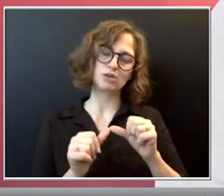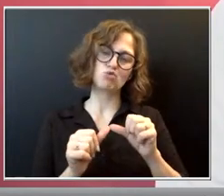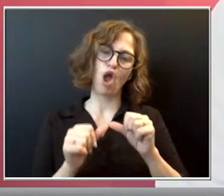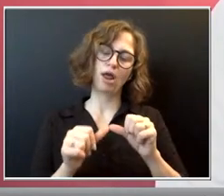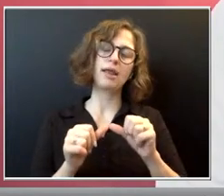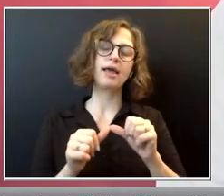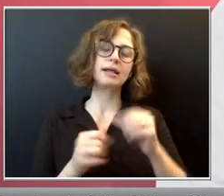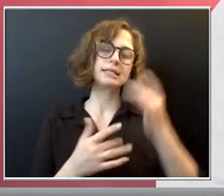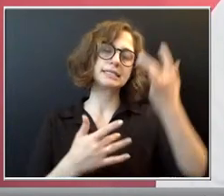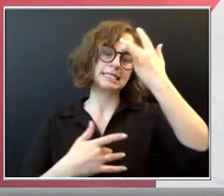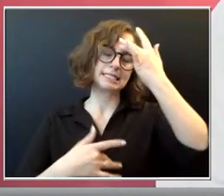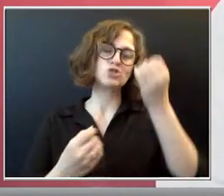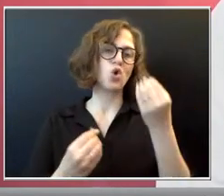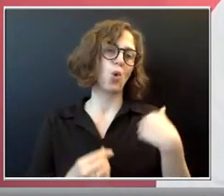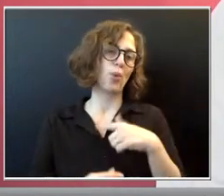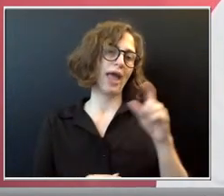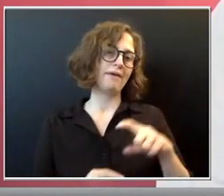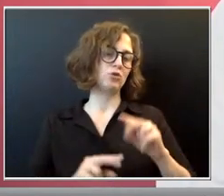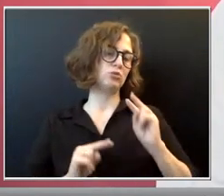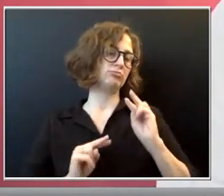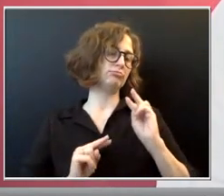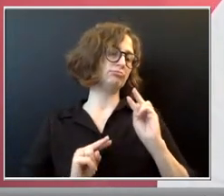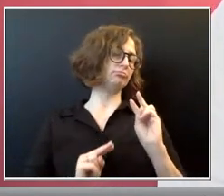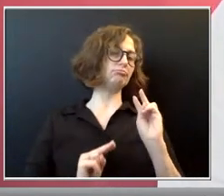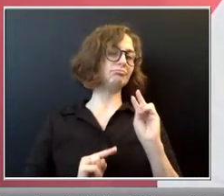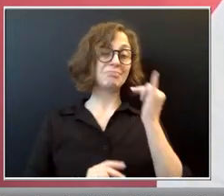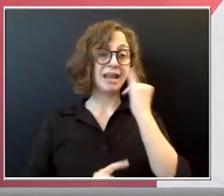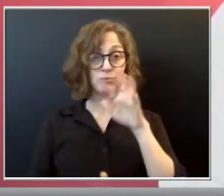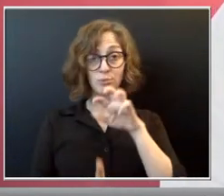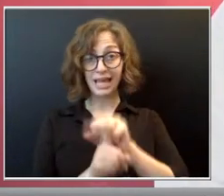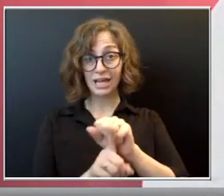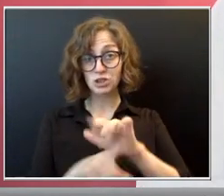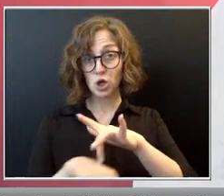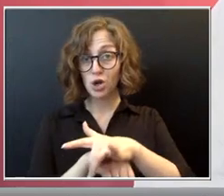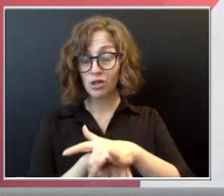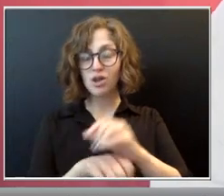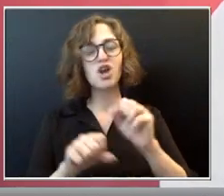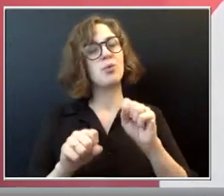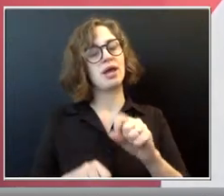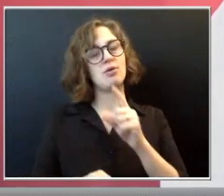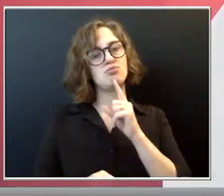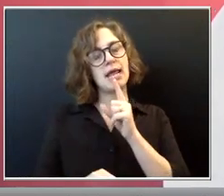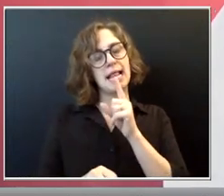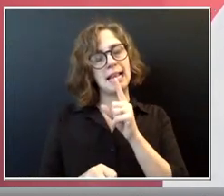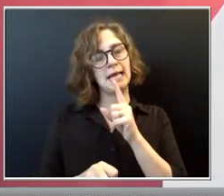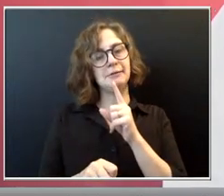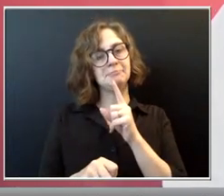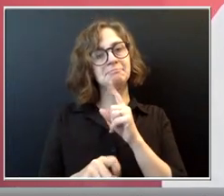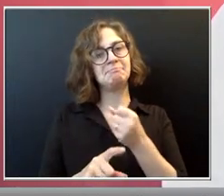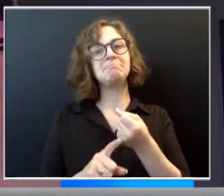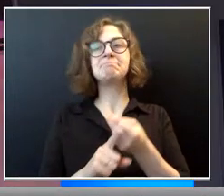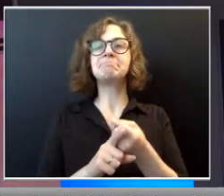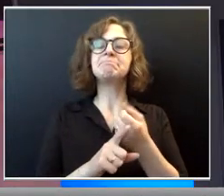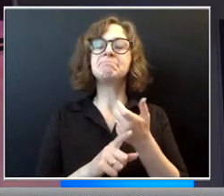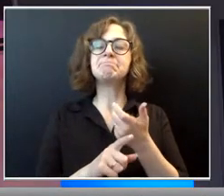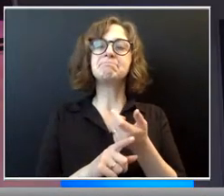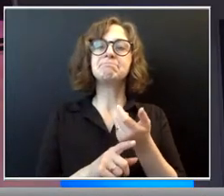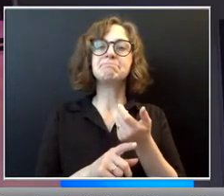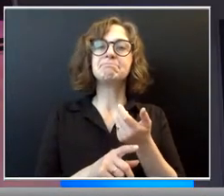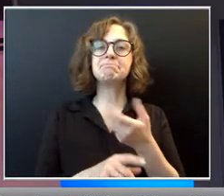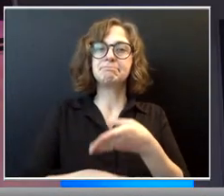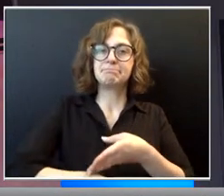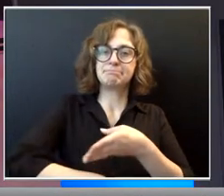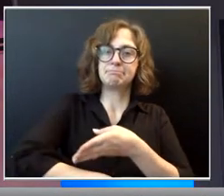it earlier in the disease process, we can really have a huge impact on the likelihood and timeline for it potentially to come back. Especially with someone